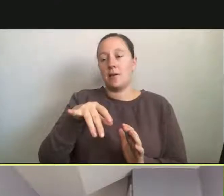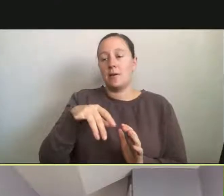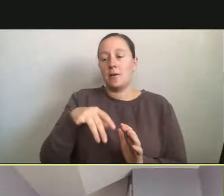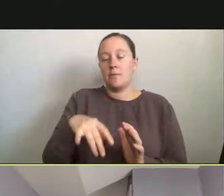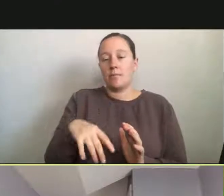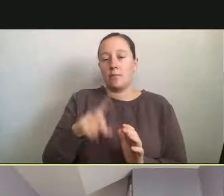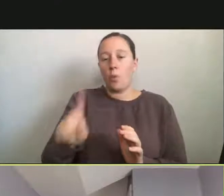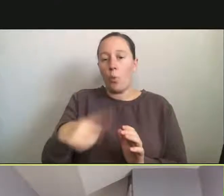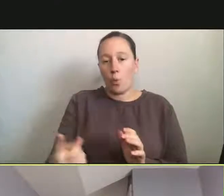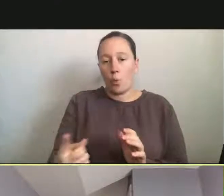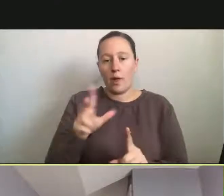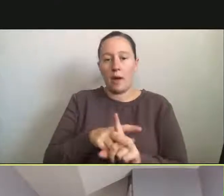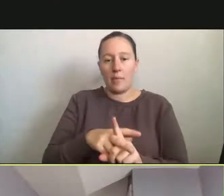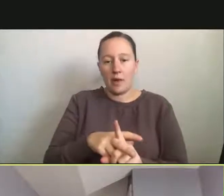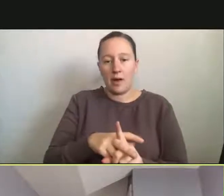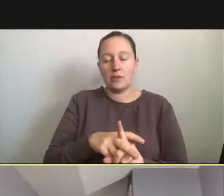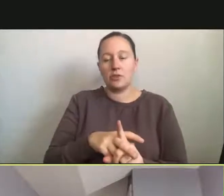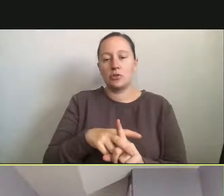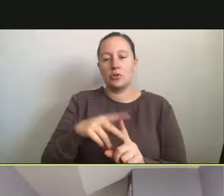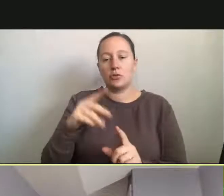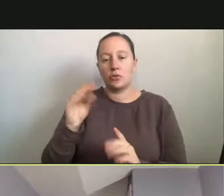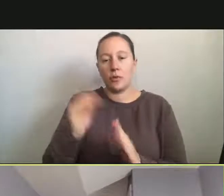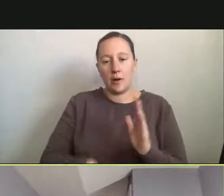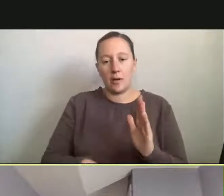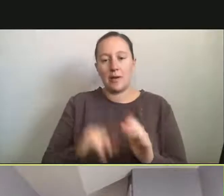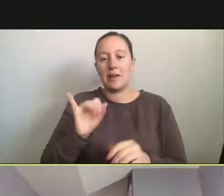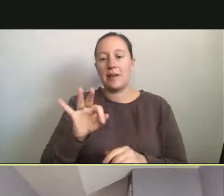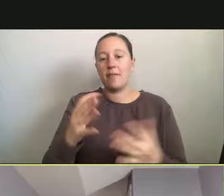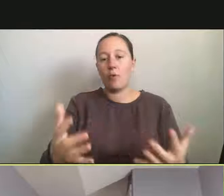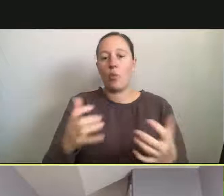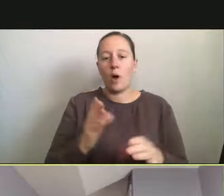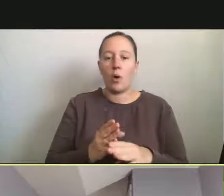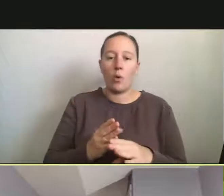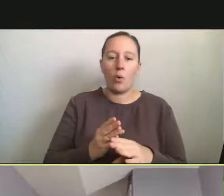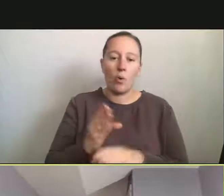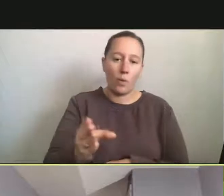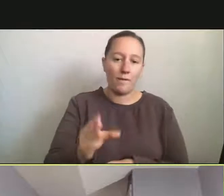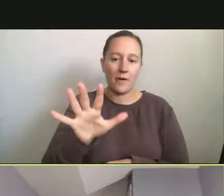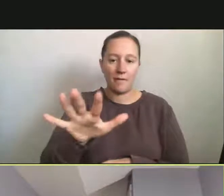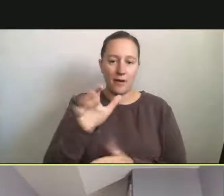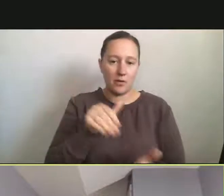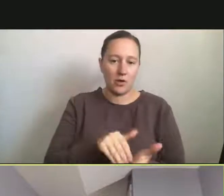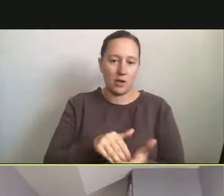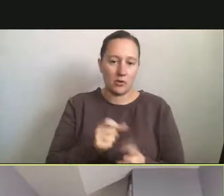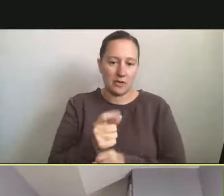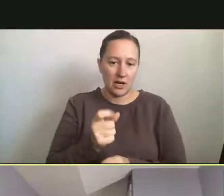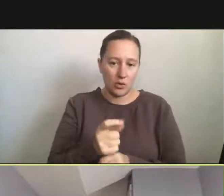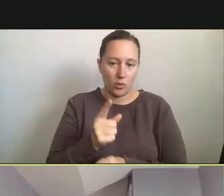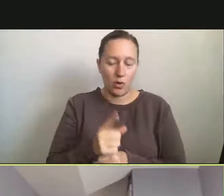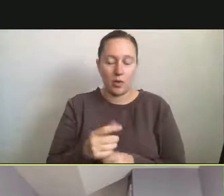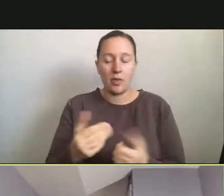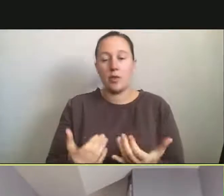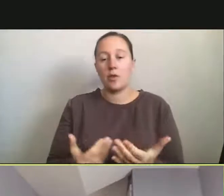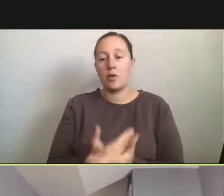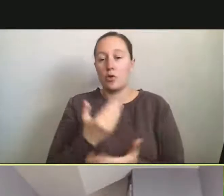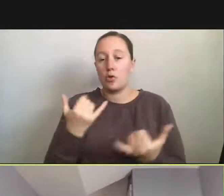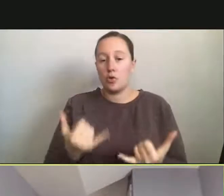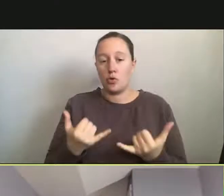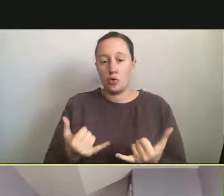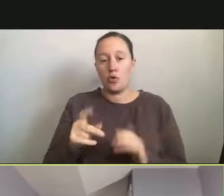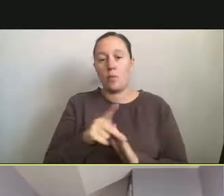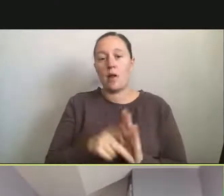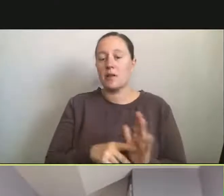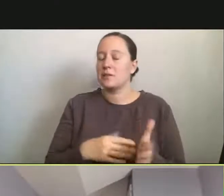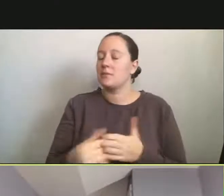policy only applies to applicants who are seeking $500,000 per year or more, while the new policy applies regardless of